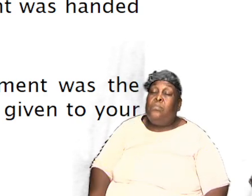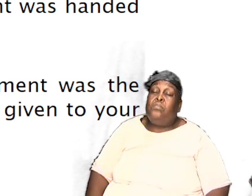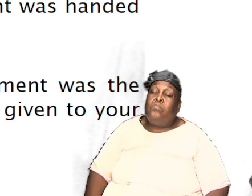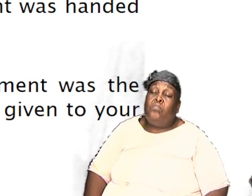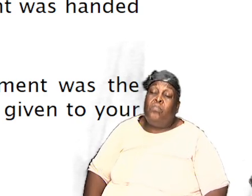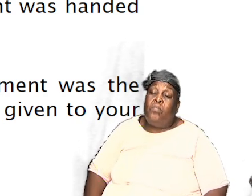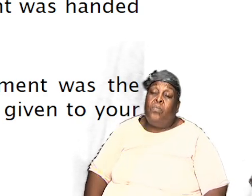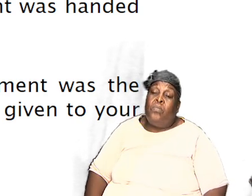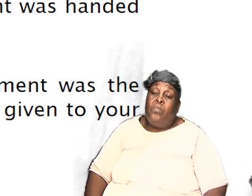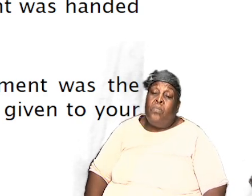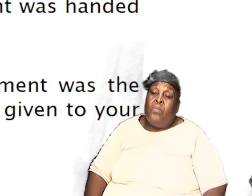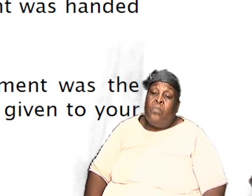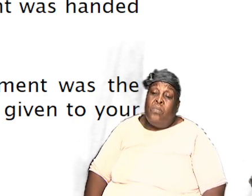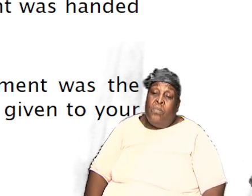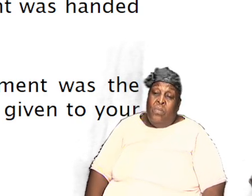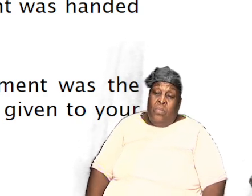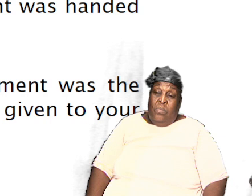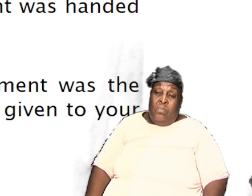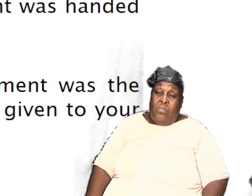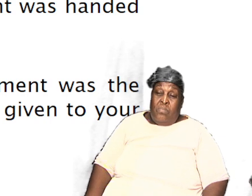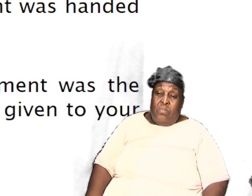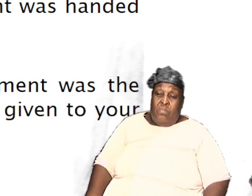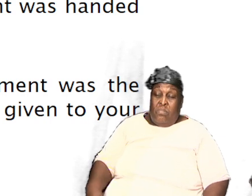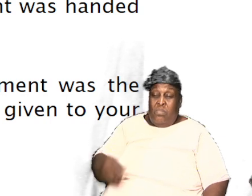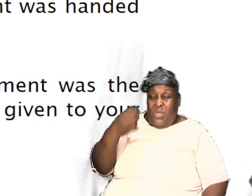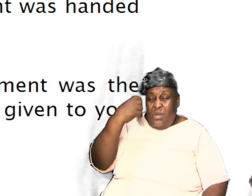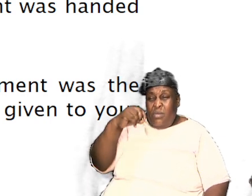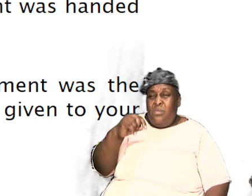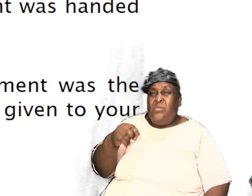So because God has rejected the word of the Lord,